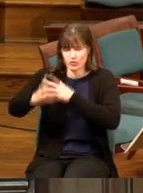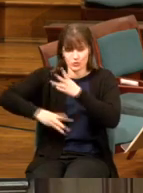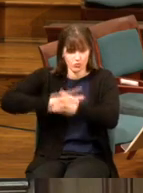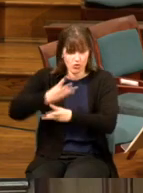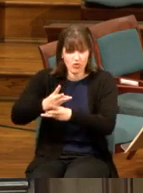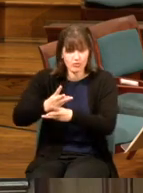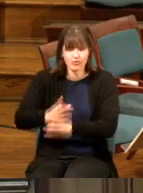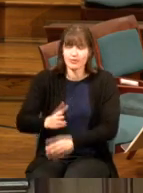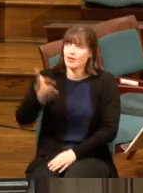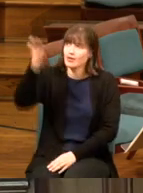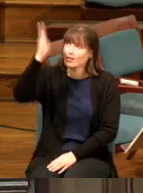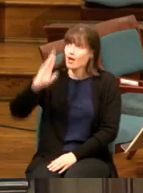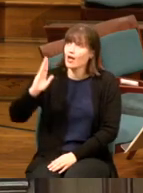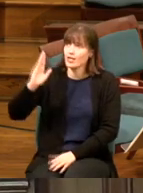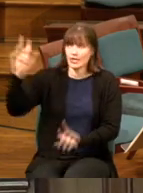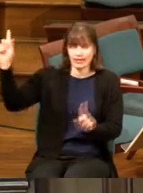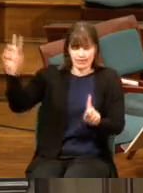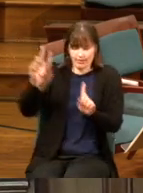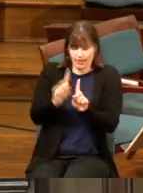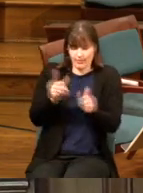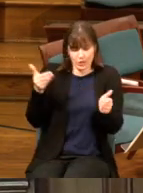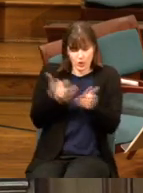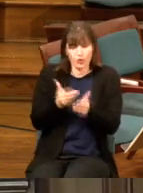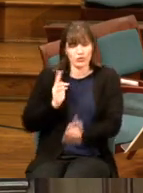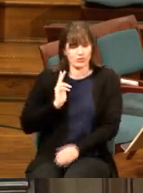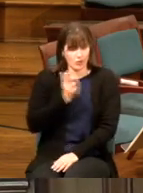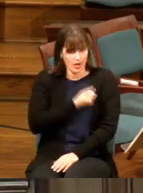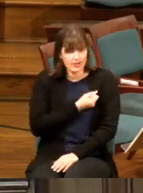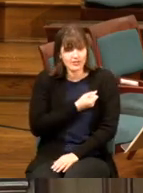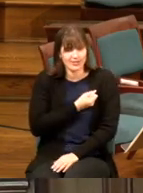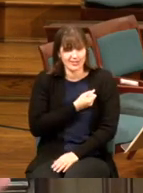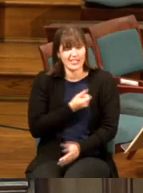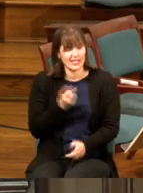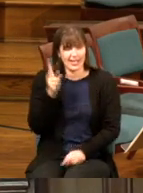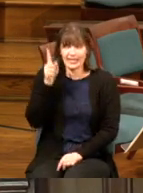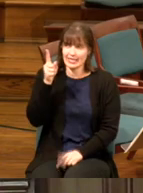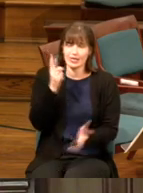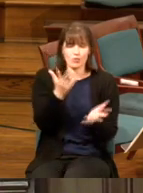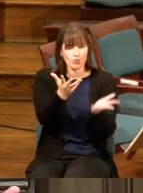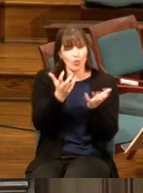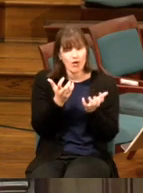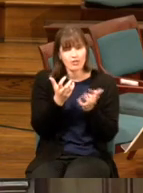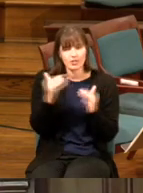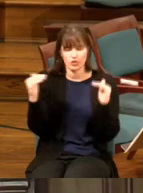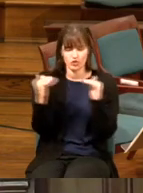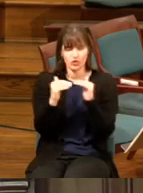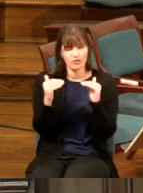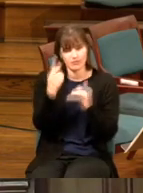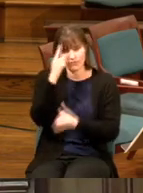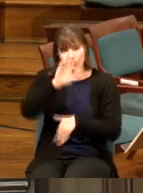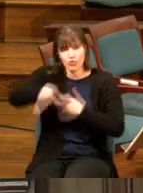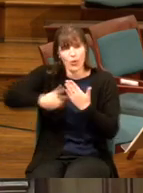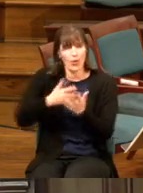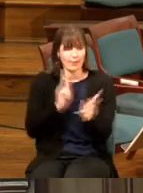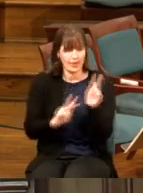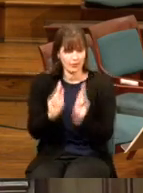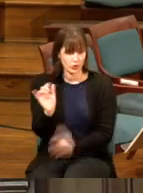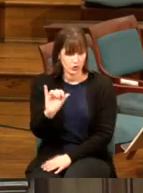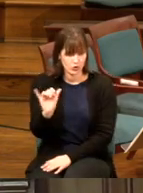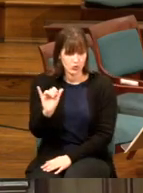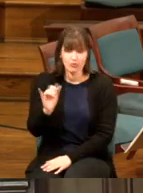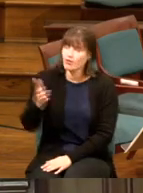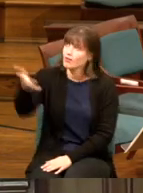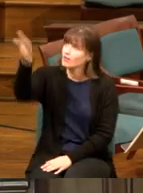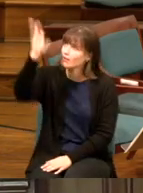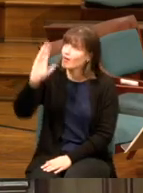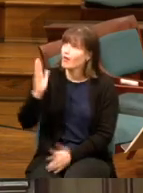God comes near to us and desires justice for all people. And God